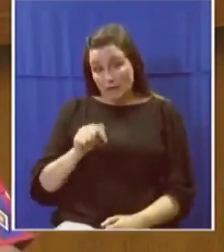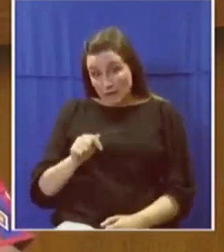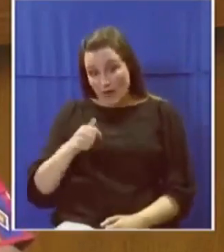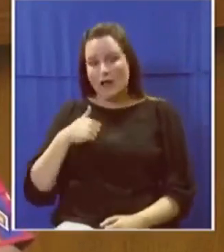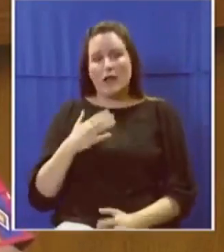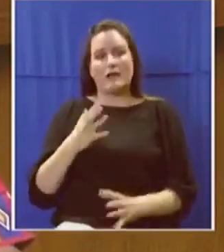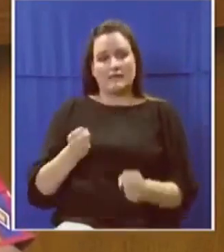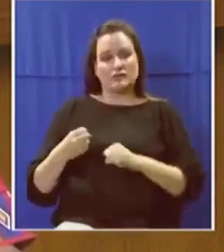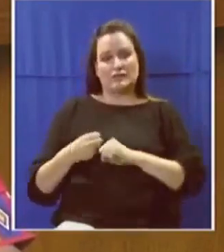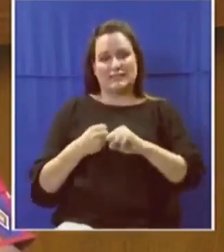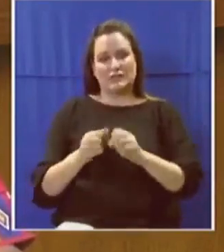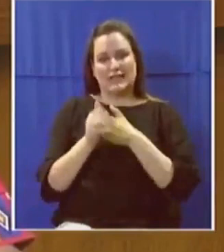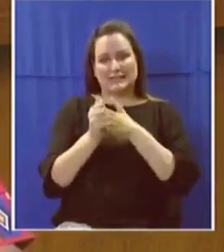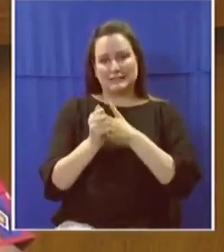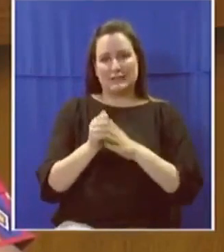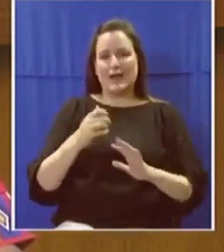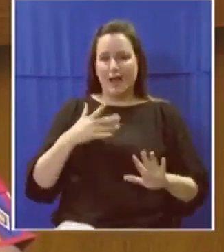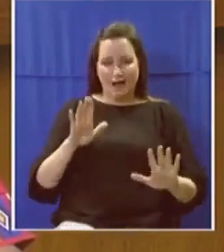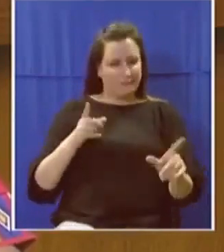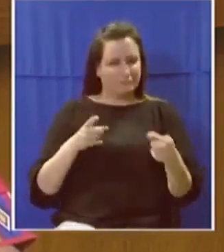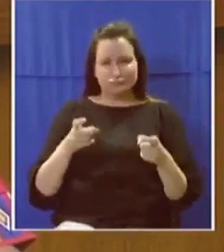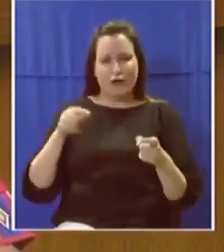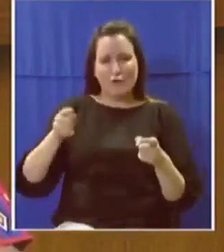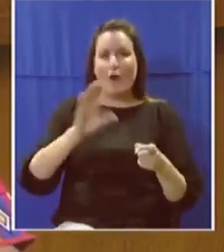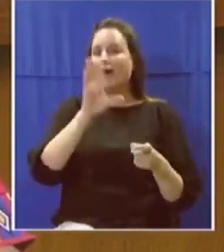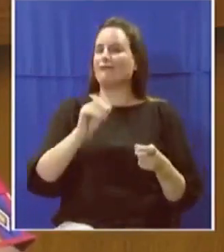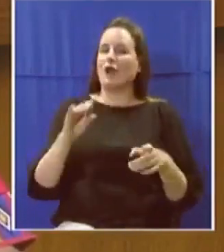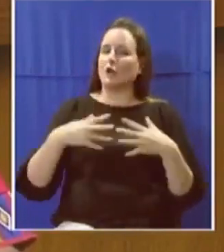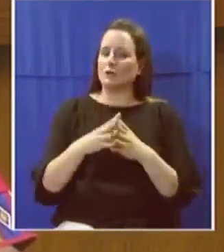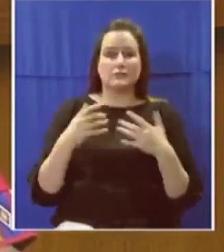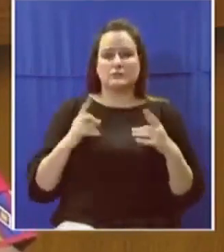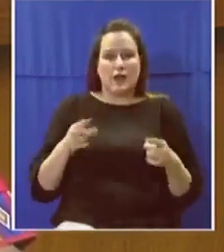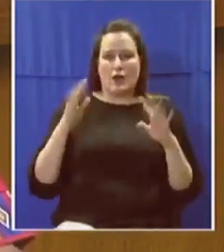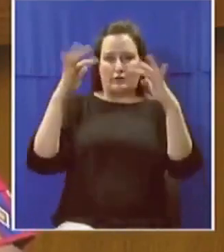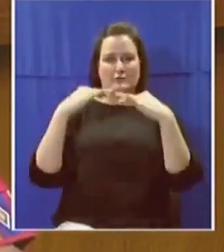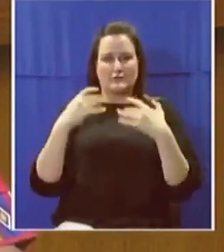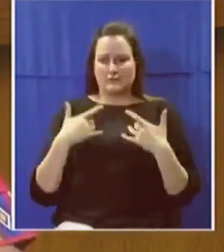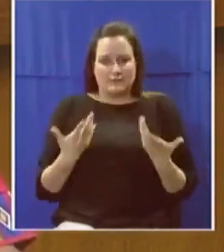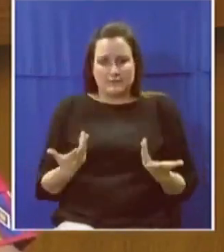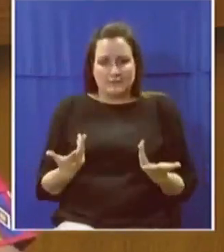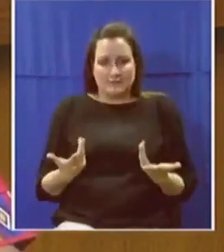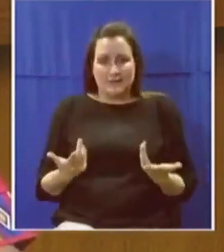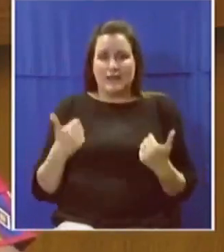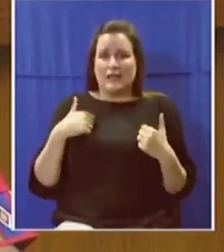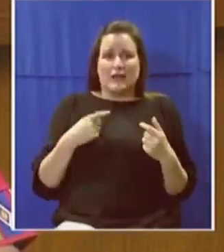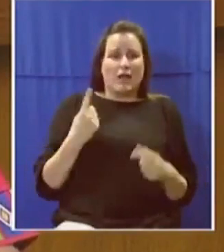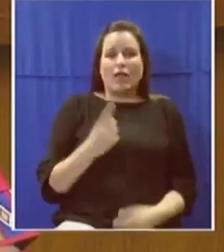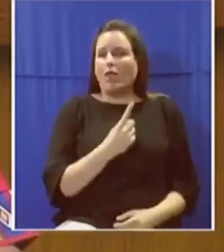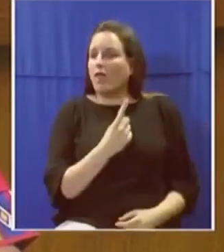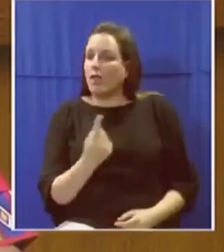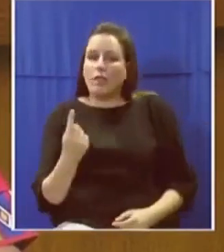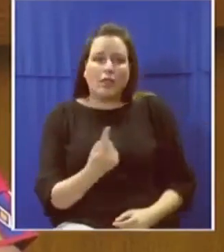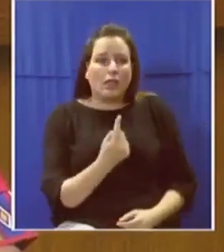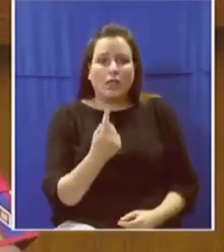strategic leadership voice on matters of continental unity and development. We have been aimlessly moving along,